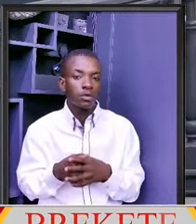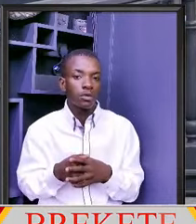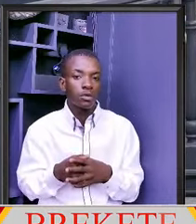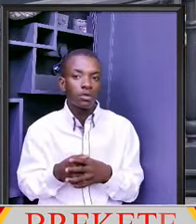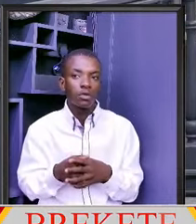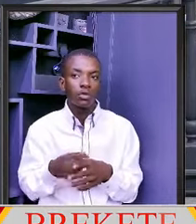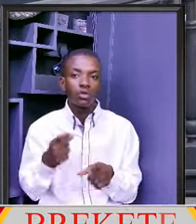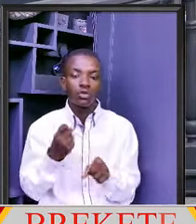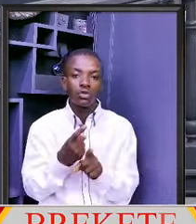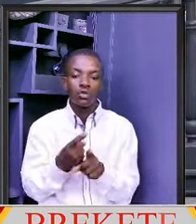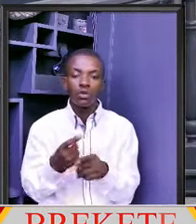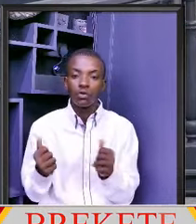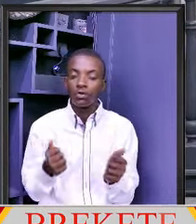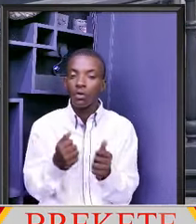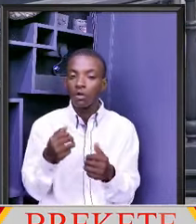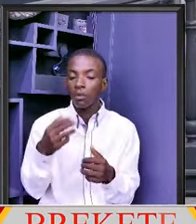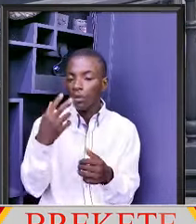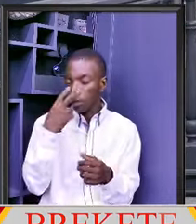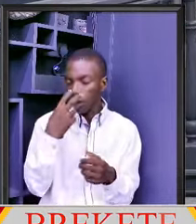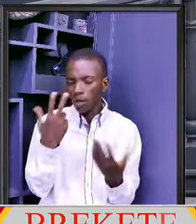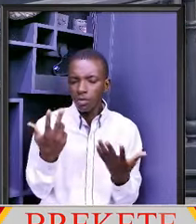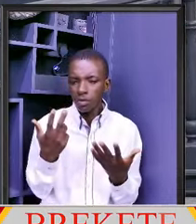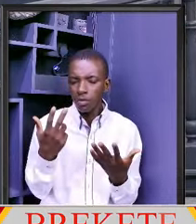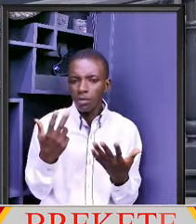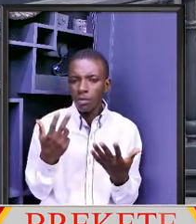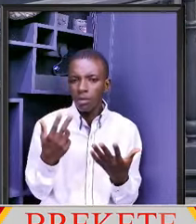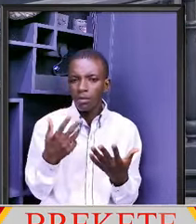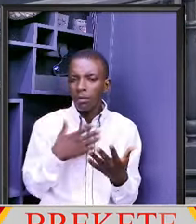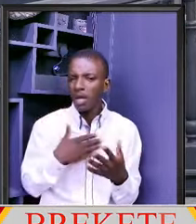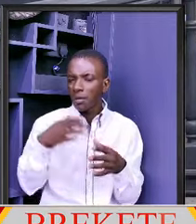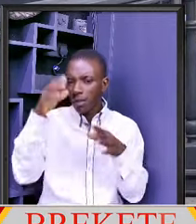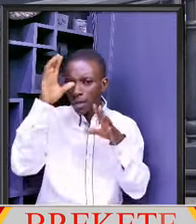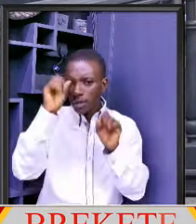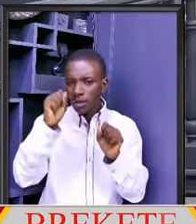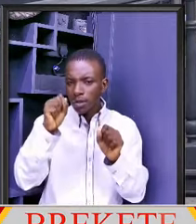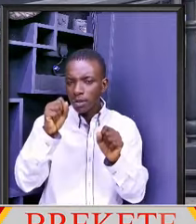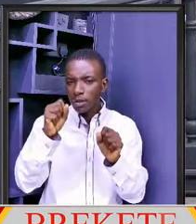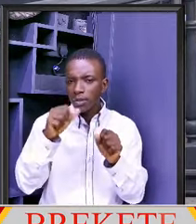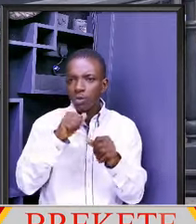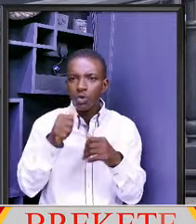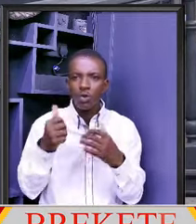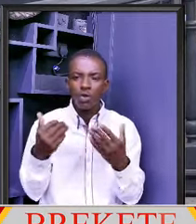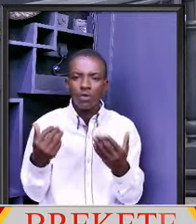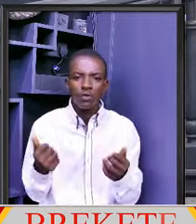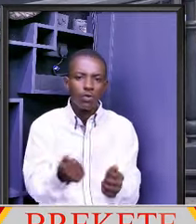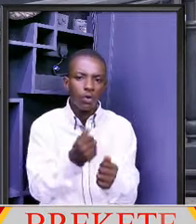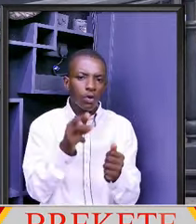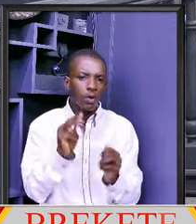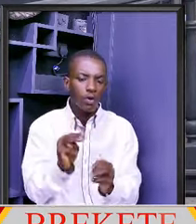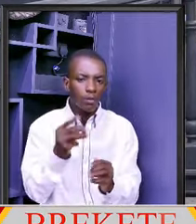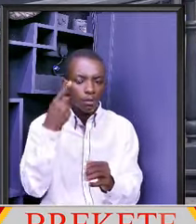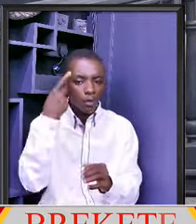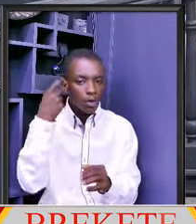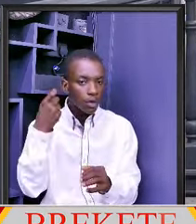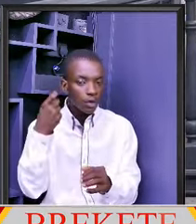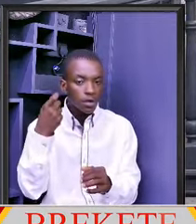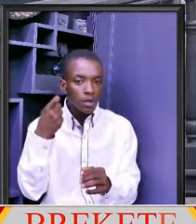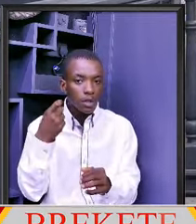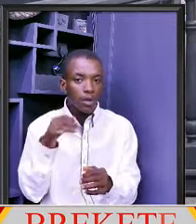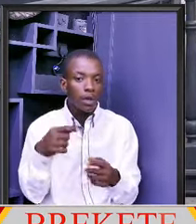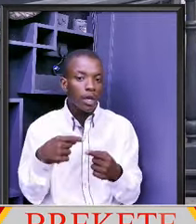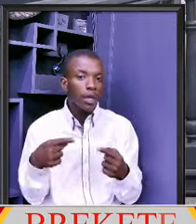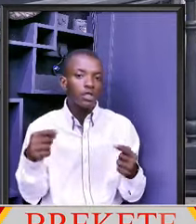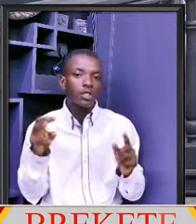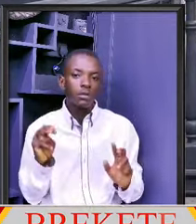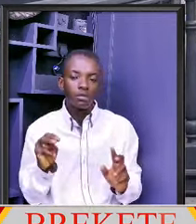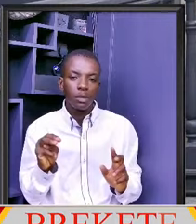you this. You are just following blindly. I said, my president, I'm not following him because I'm